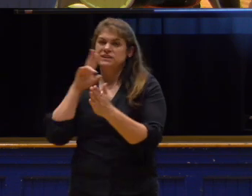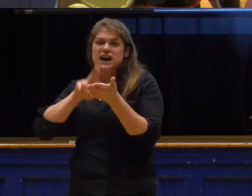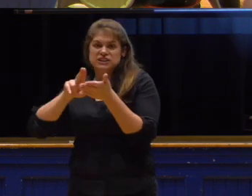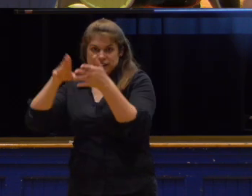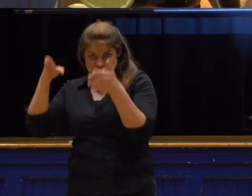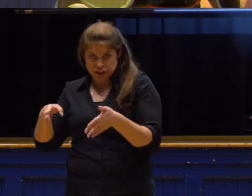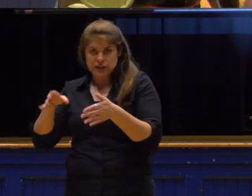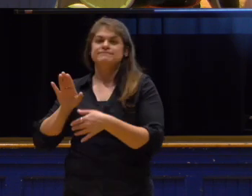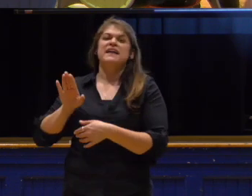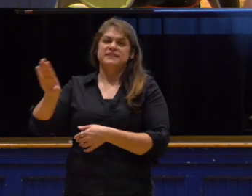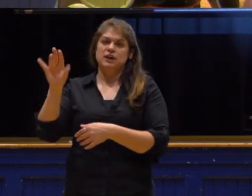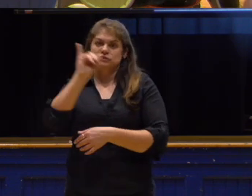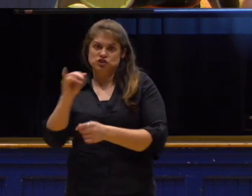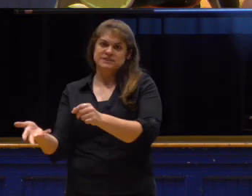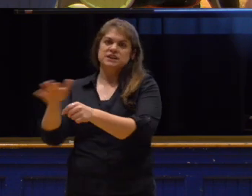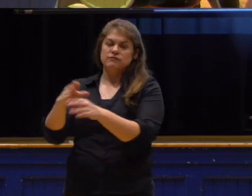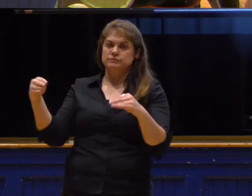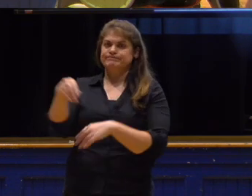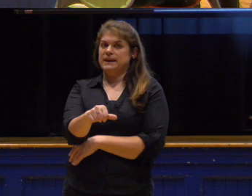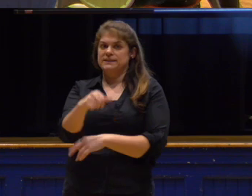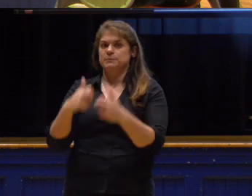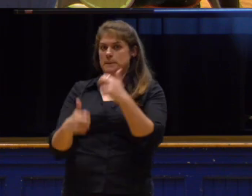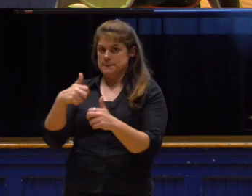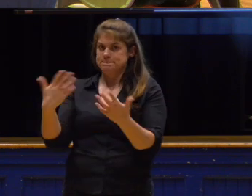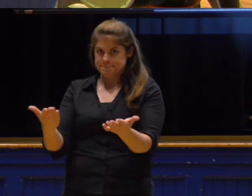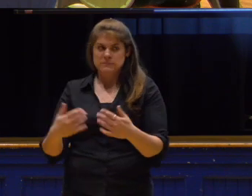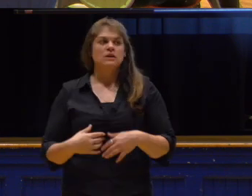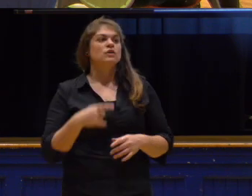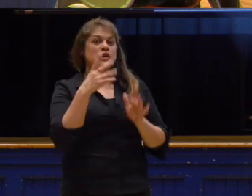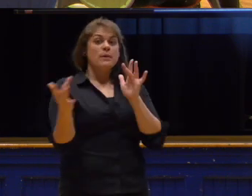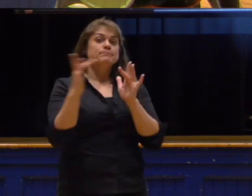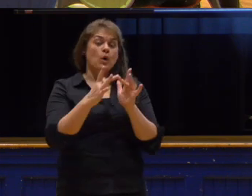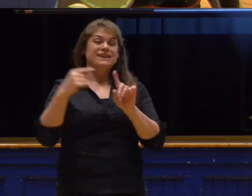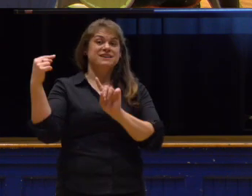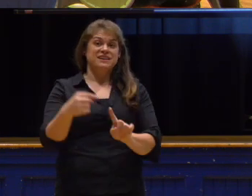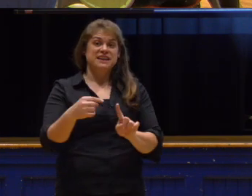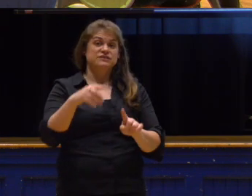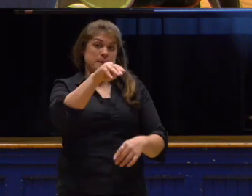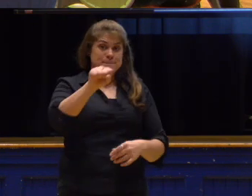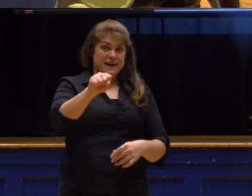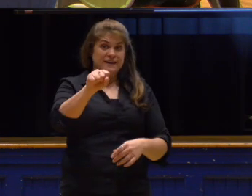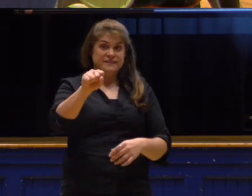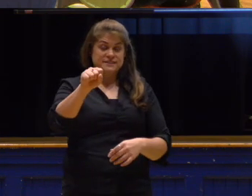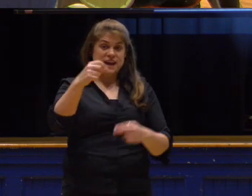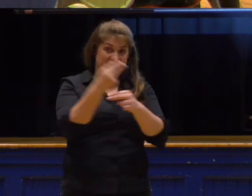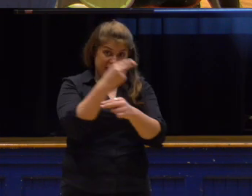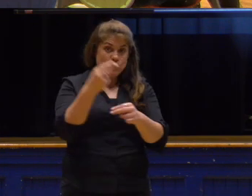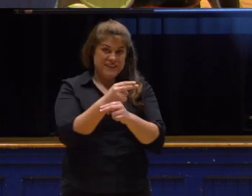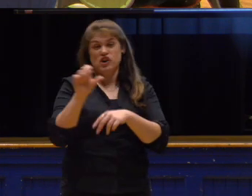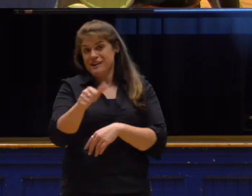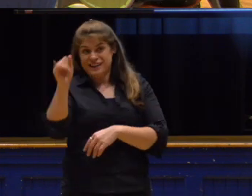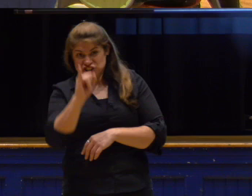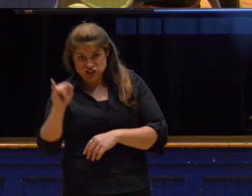it to the contractor, and the contractor's insurance is what covers that. okay. So the point of contact should be the Mass Highway for any